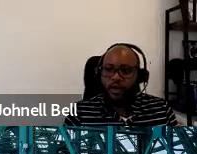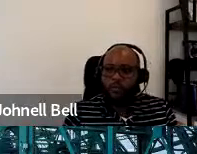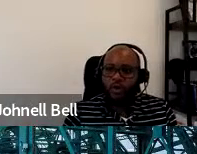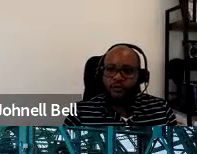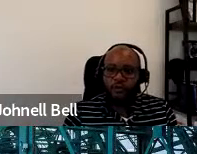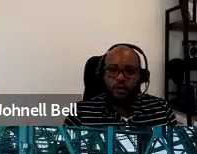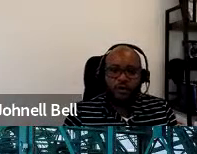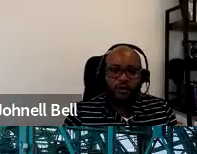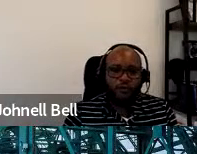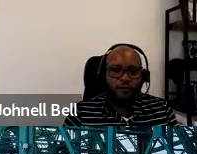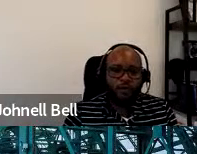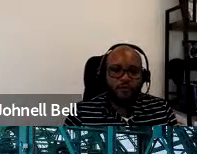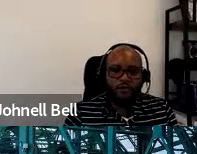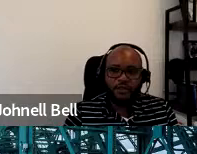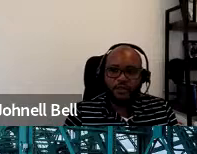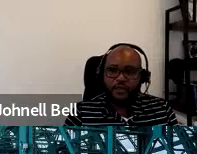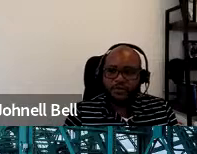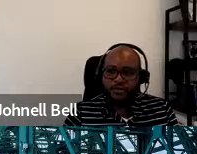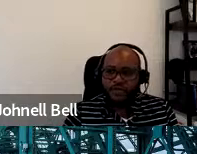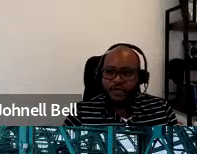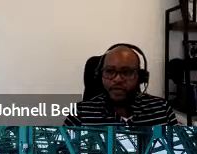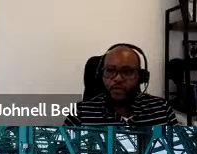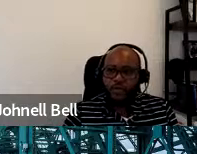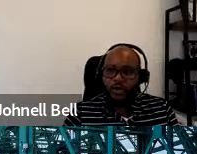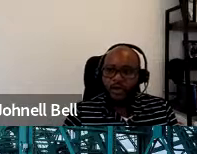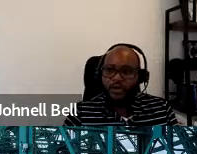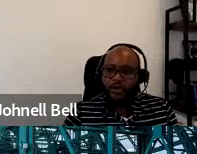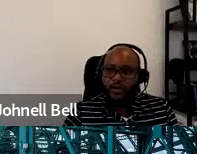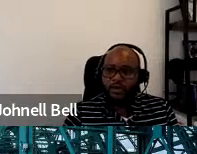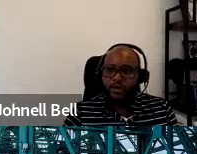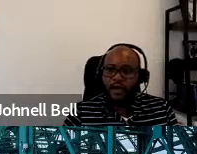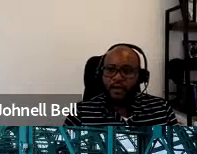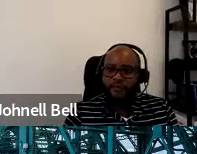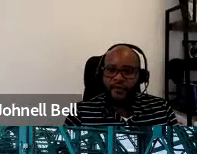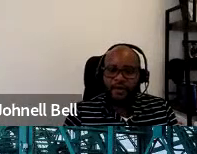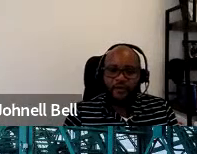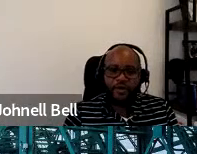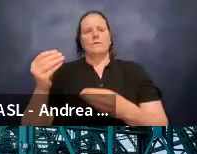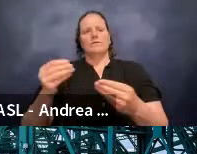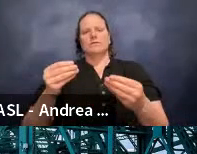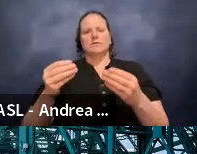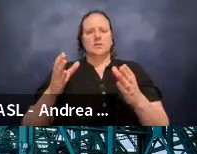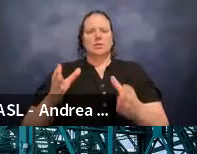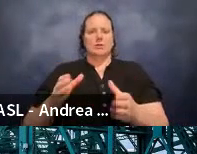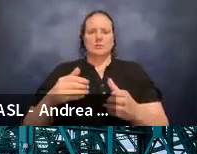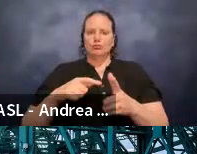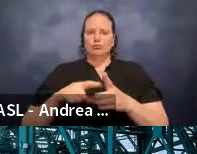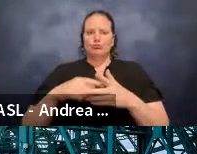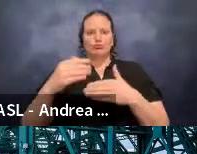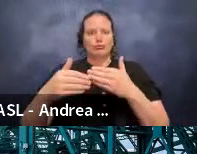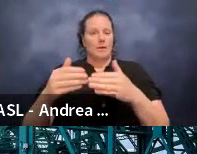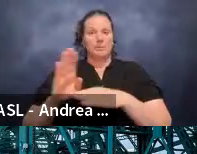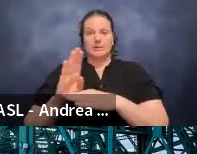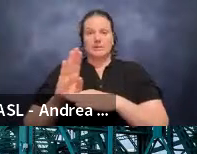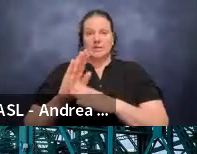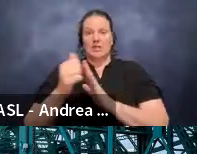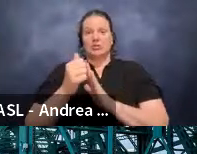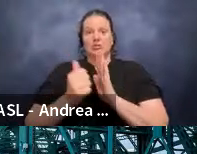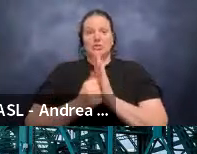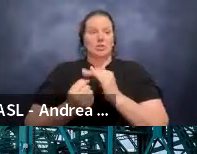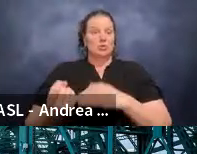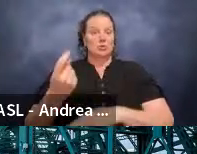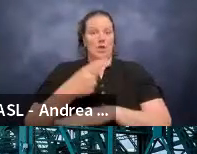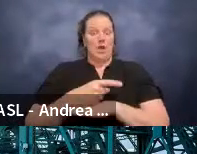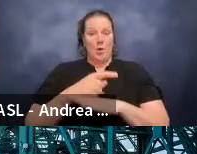Johnell. I'm one of your co-facilitators. We'll go ahead and kick off. We've got a pretty packed agenda today, so I